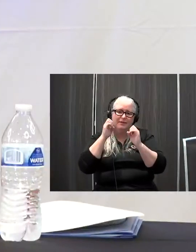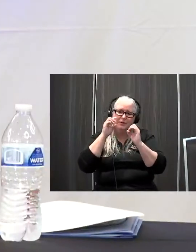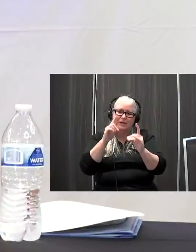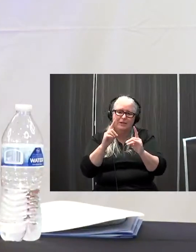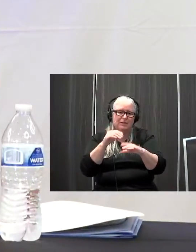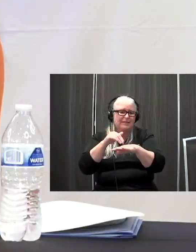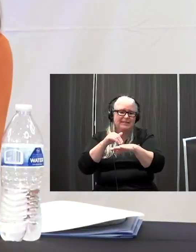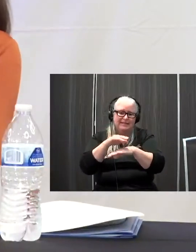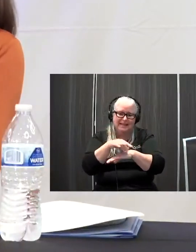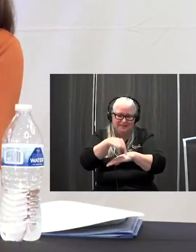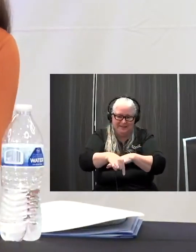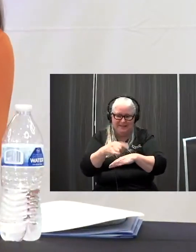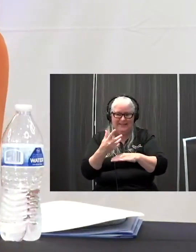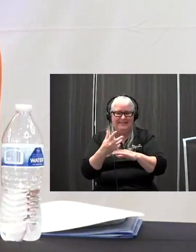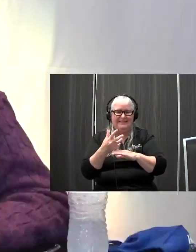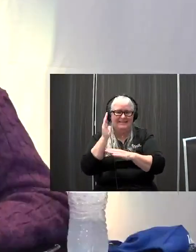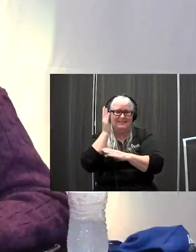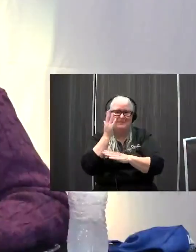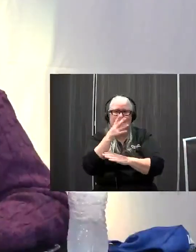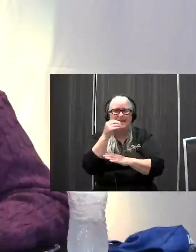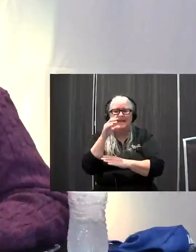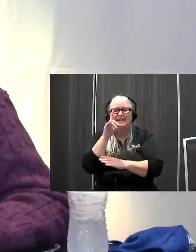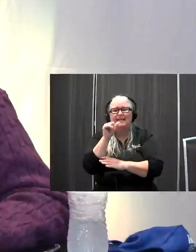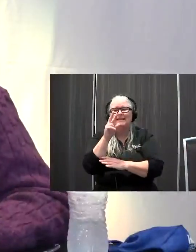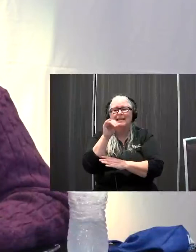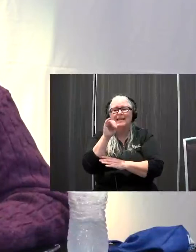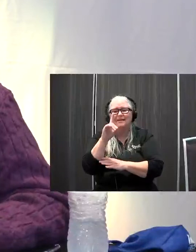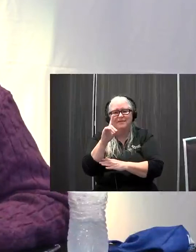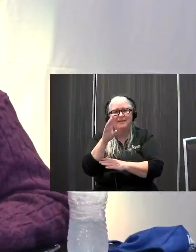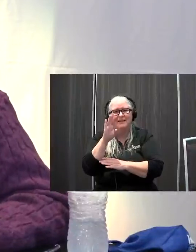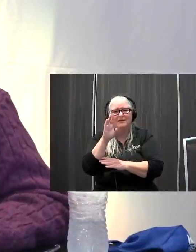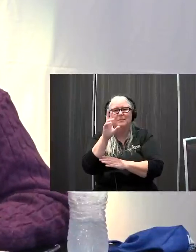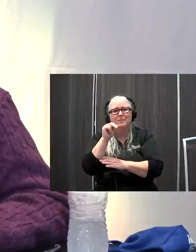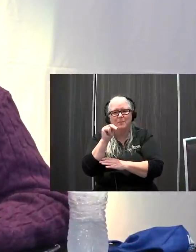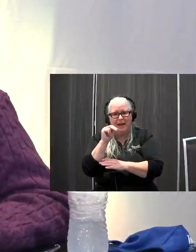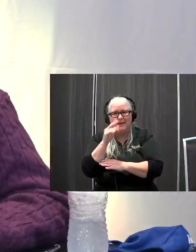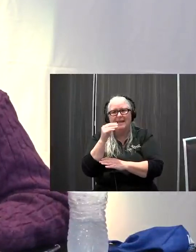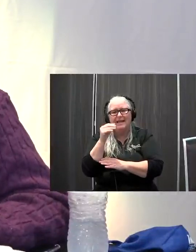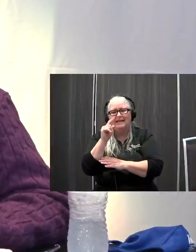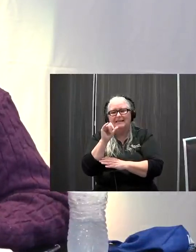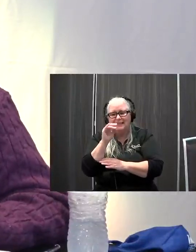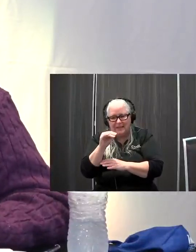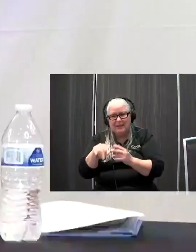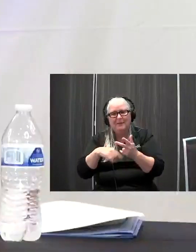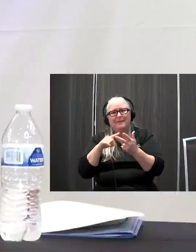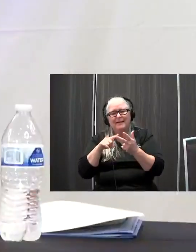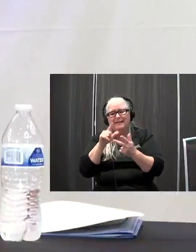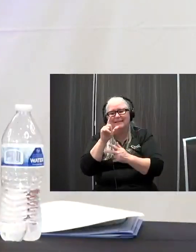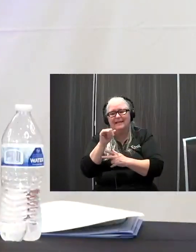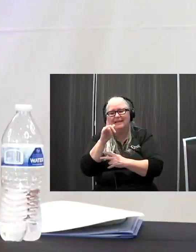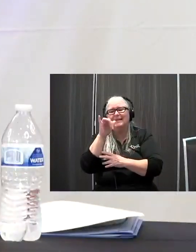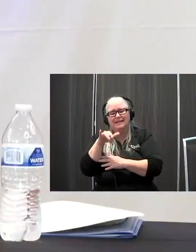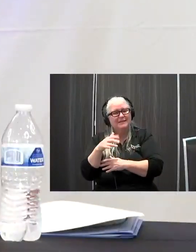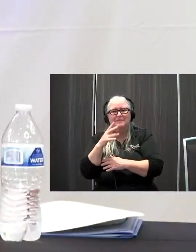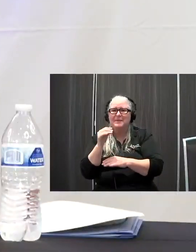webinar. Yeah. and David Brown and, and Tim and Lily. Yeah. But no, I think